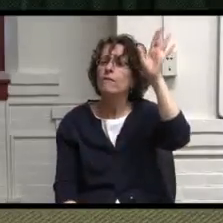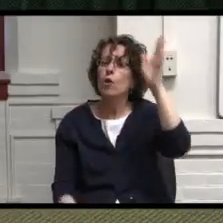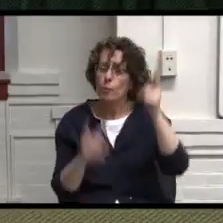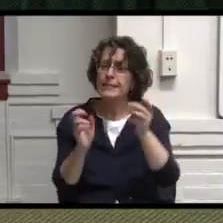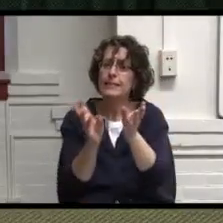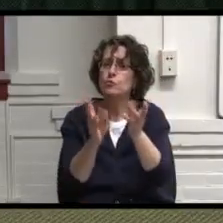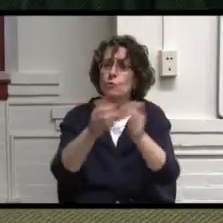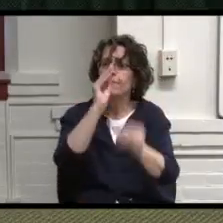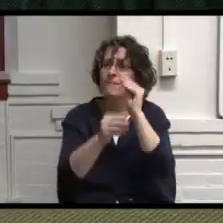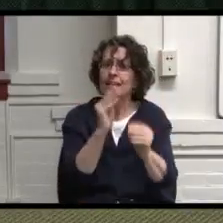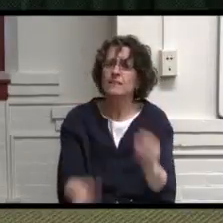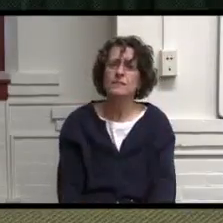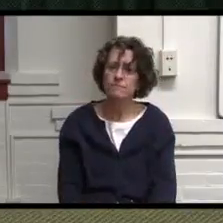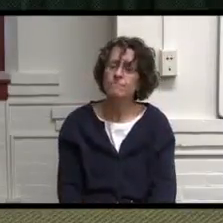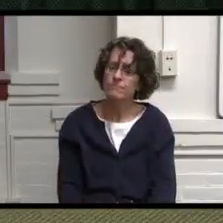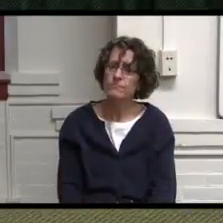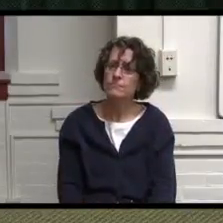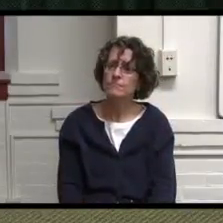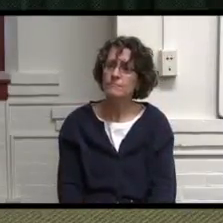care of that. I mean, that's